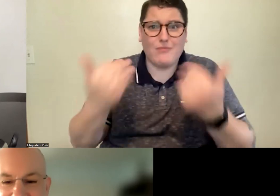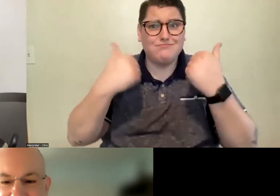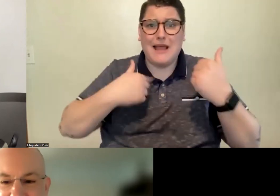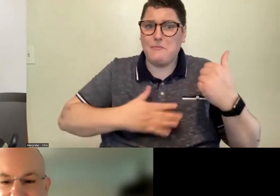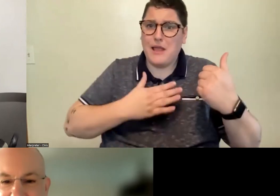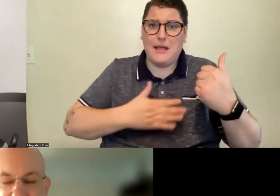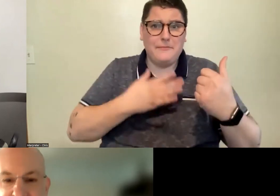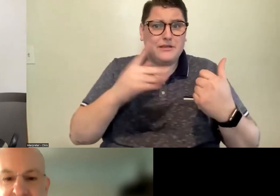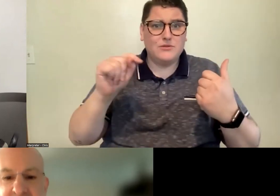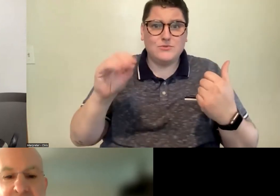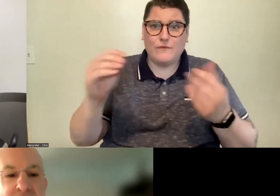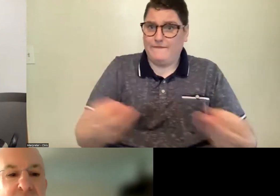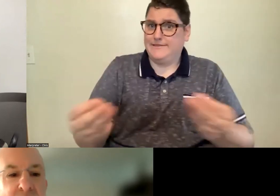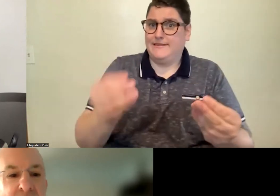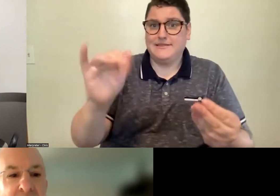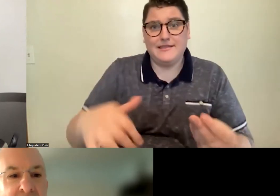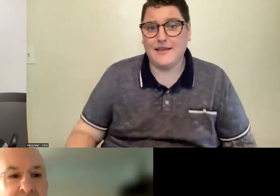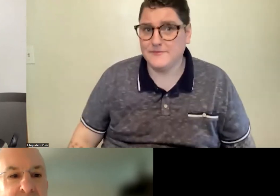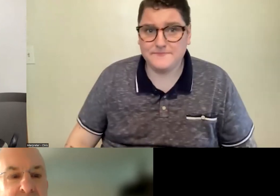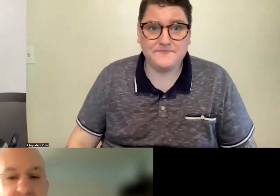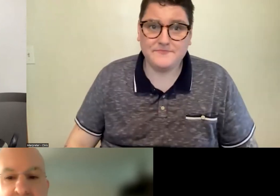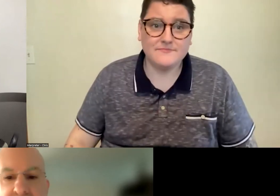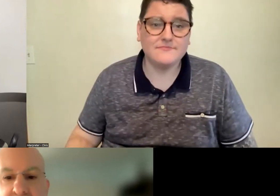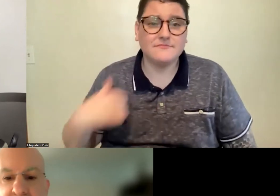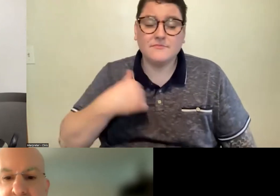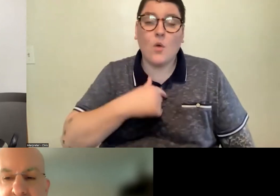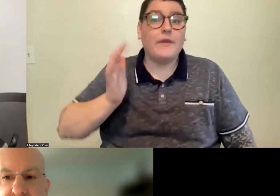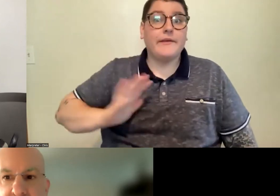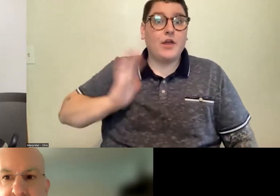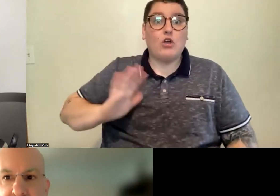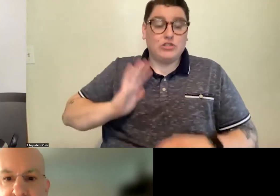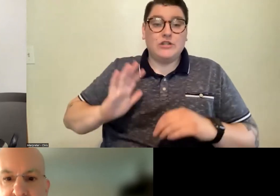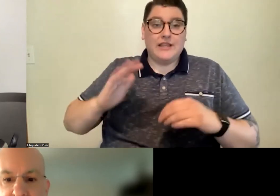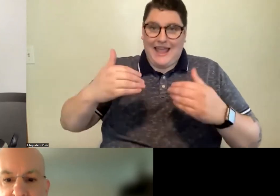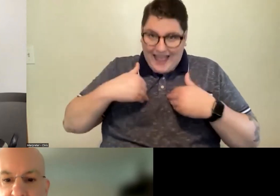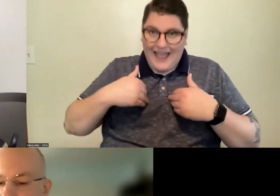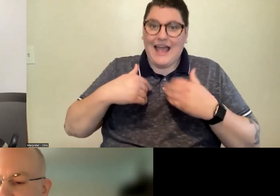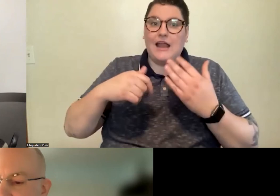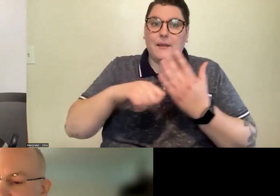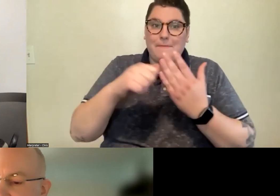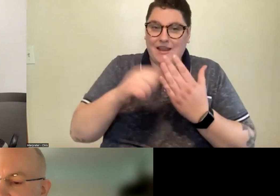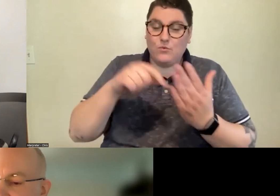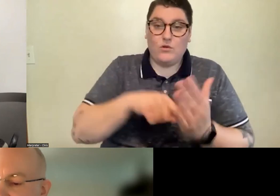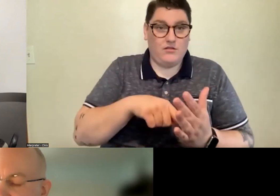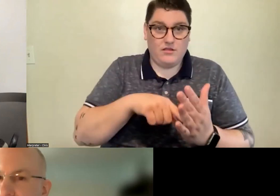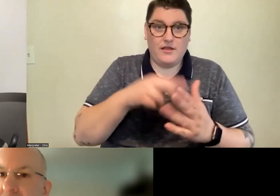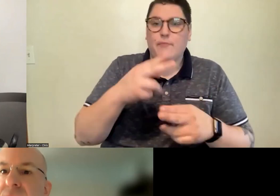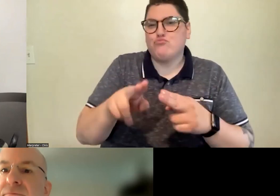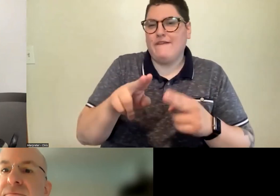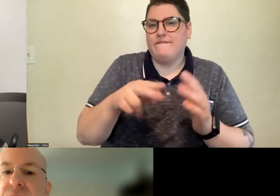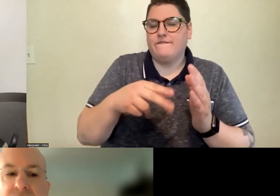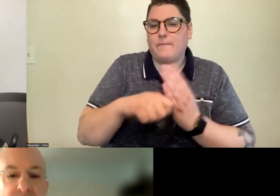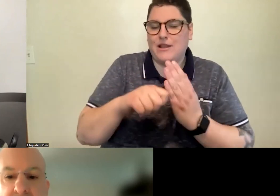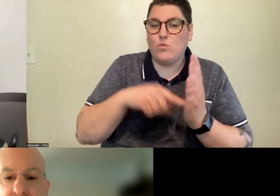to facilitate it. We originally had a brief manual only that was that incorporated